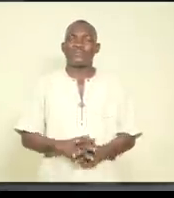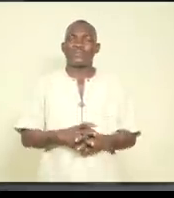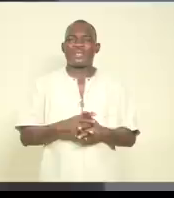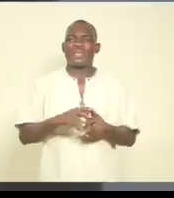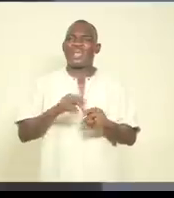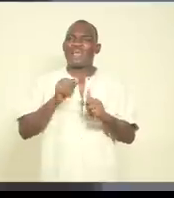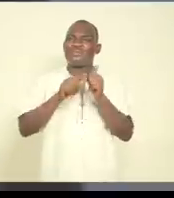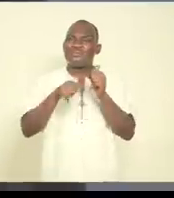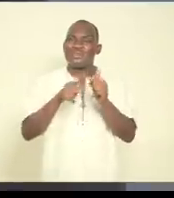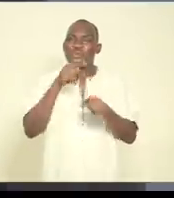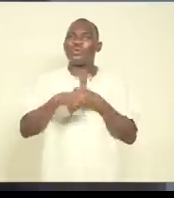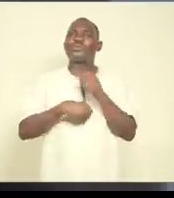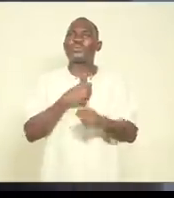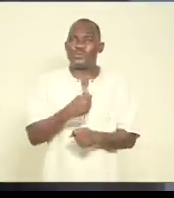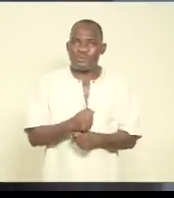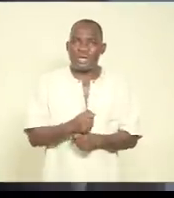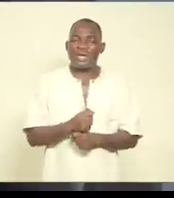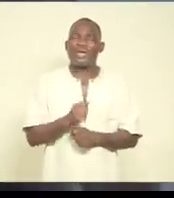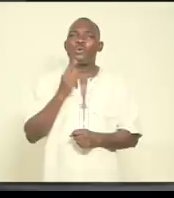Okay?